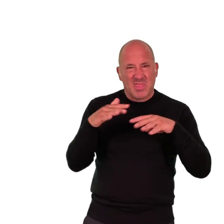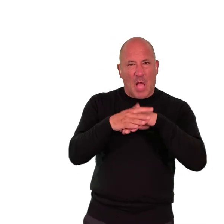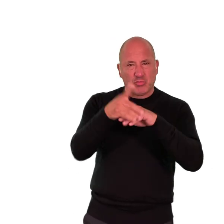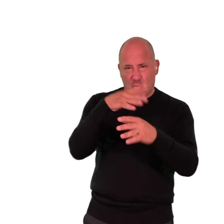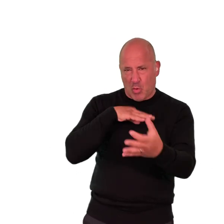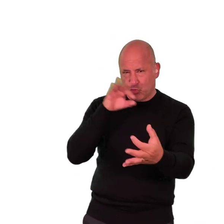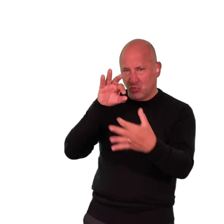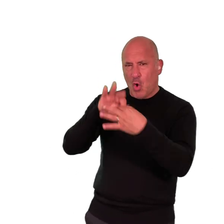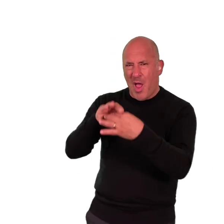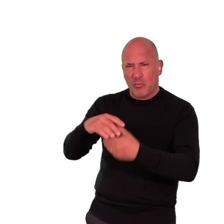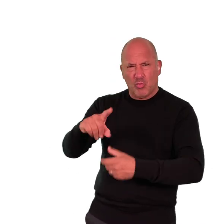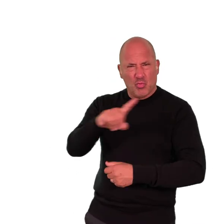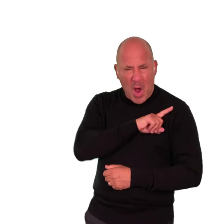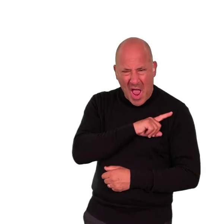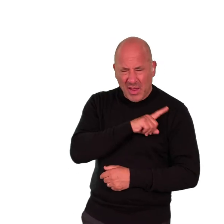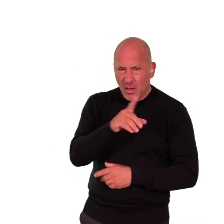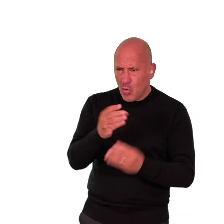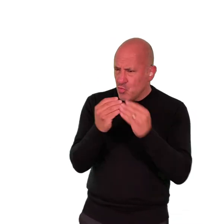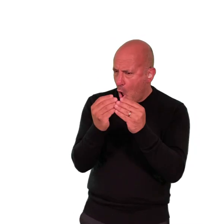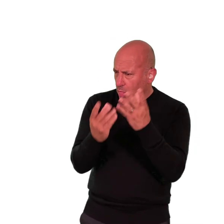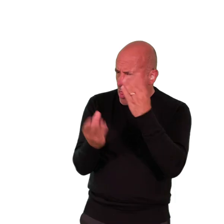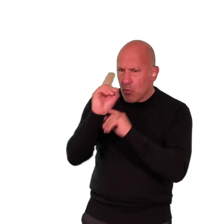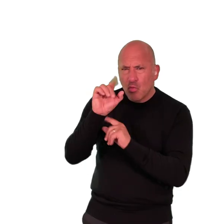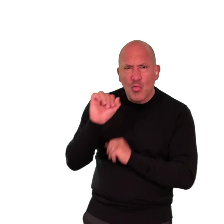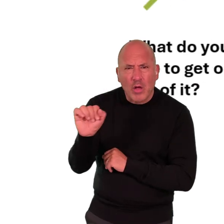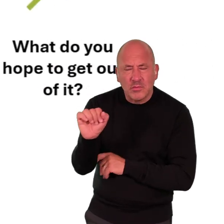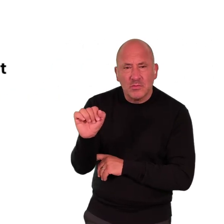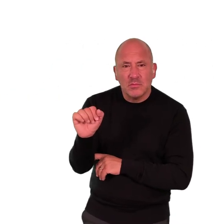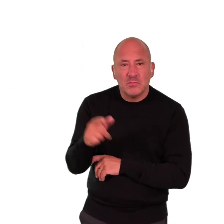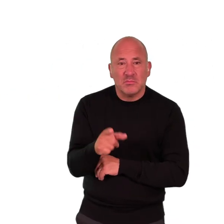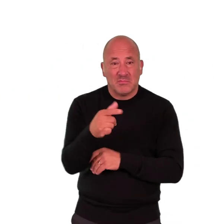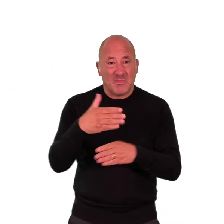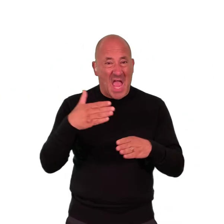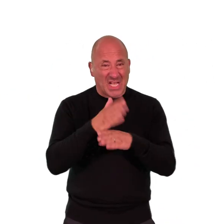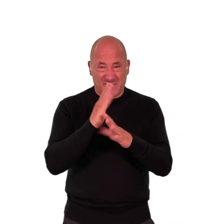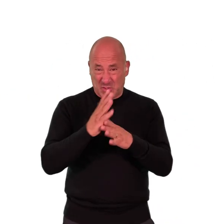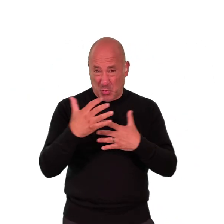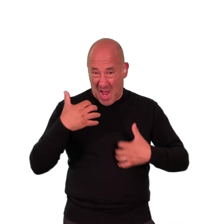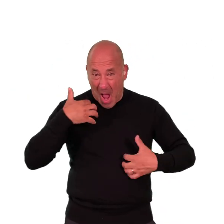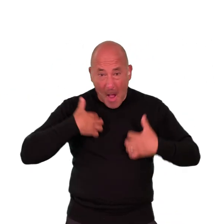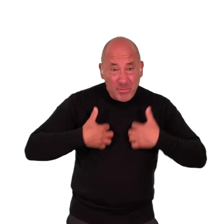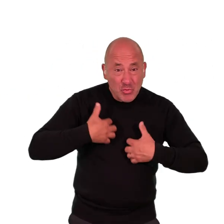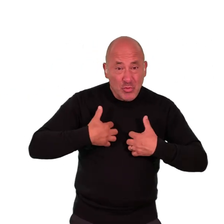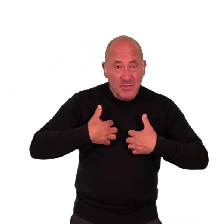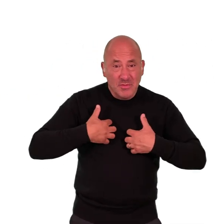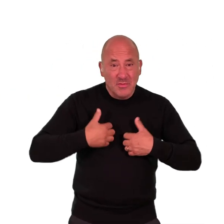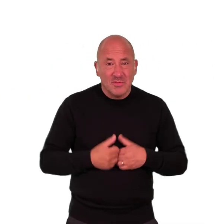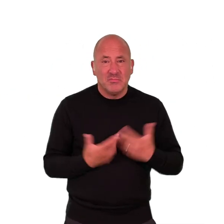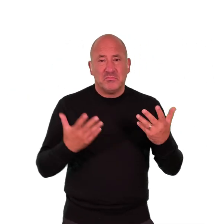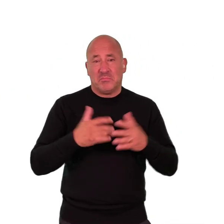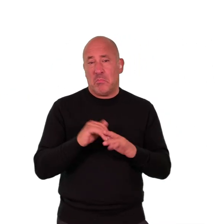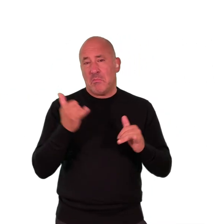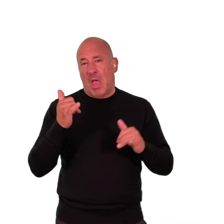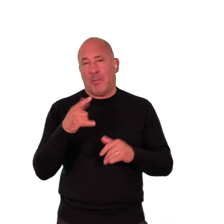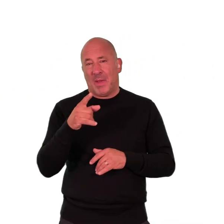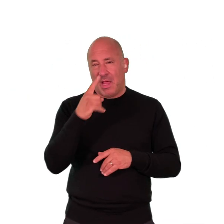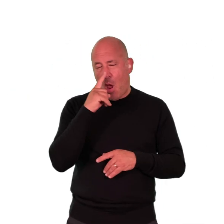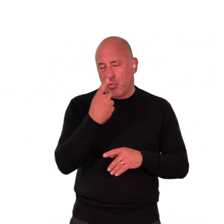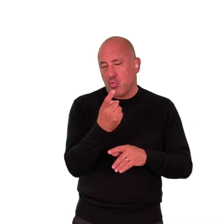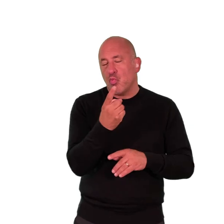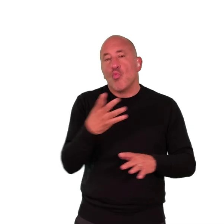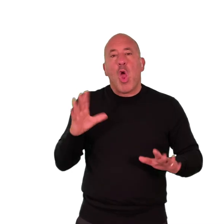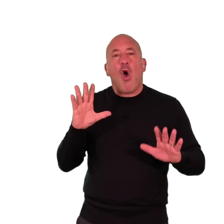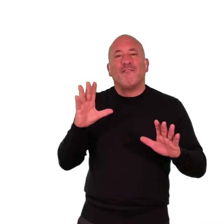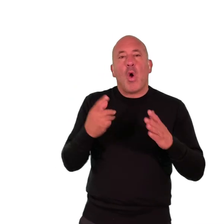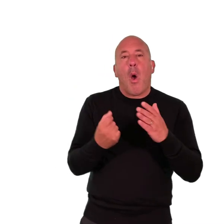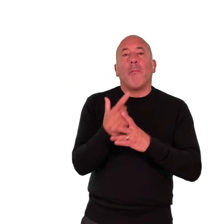The second part you can think about is, what do you hope to get out of it? So can you explain, for example,